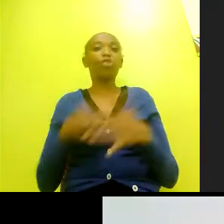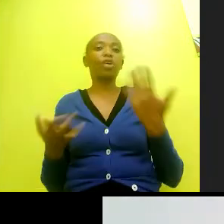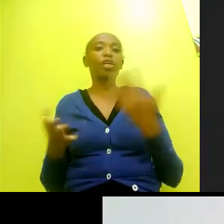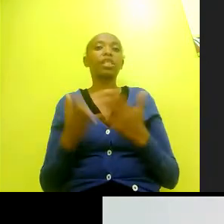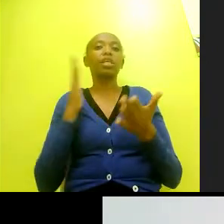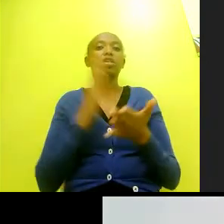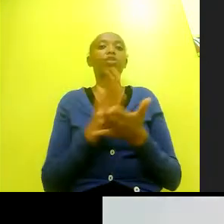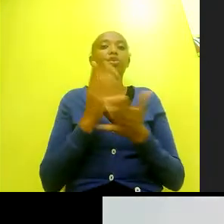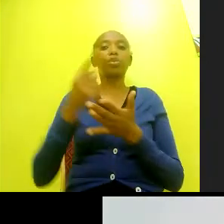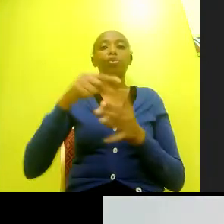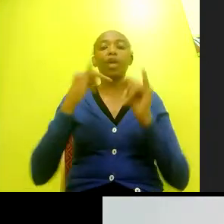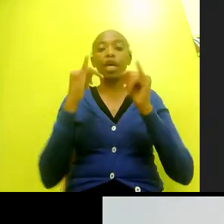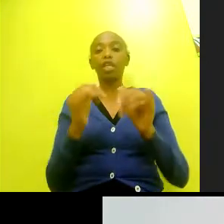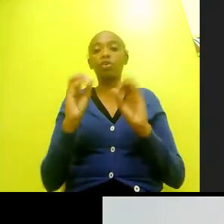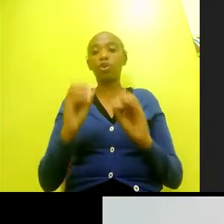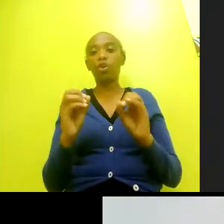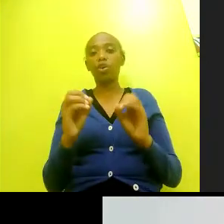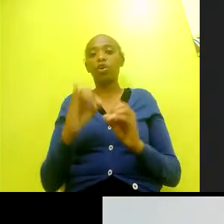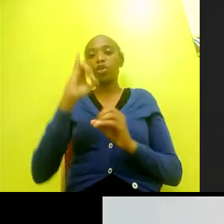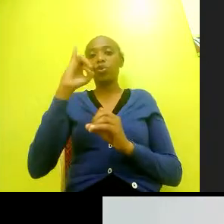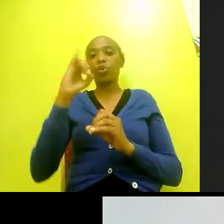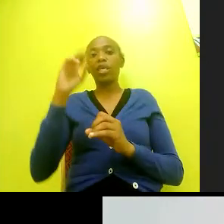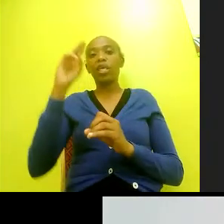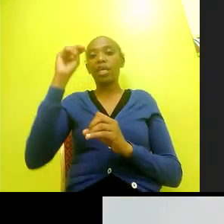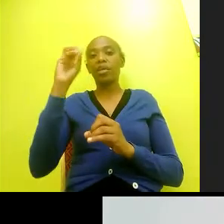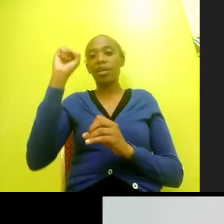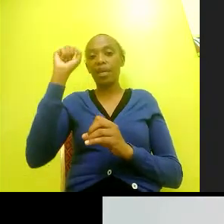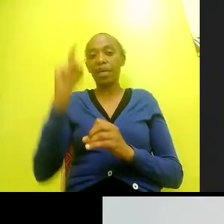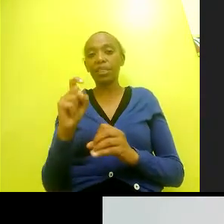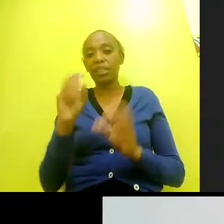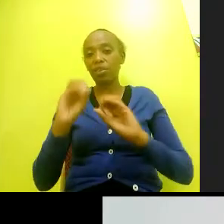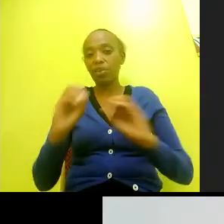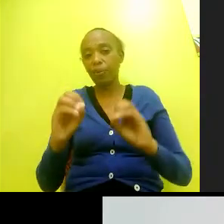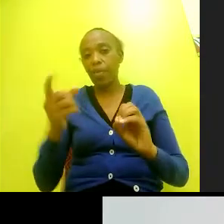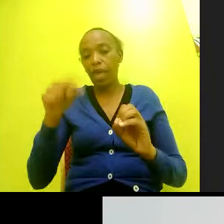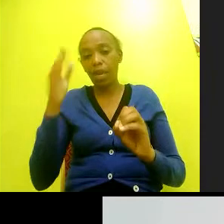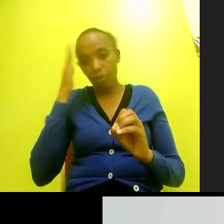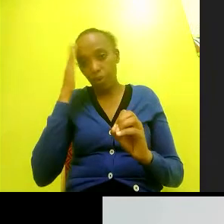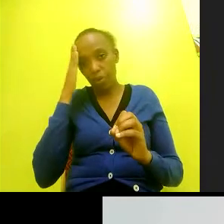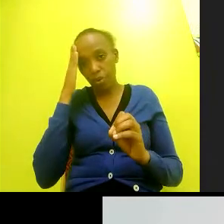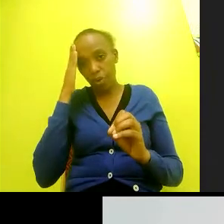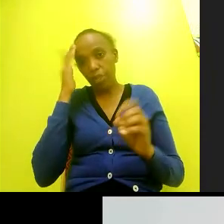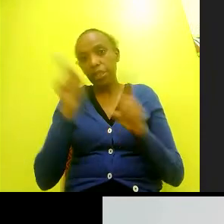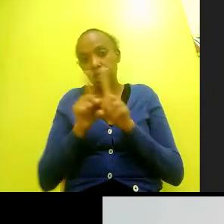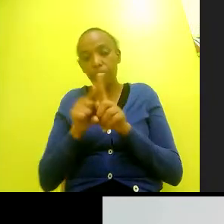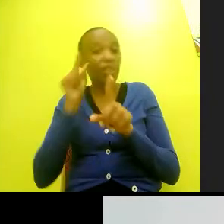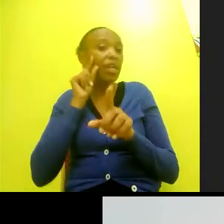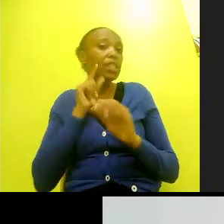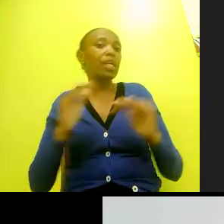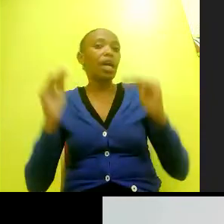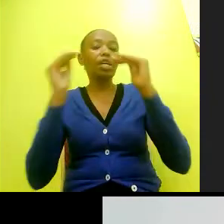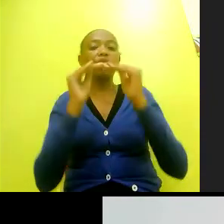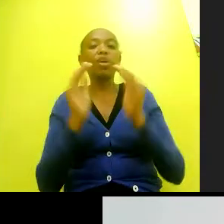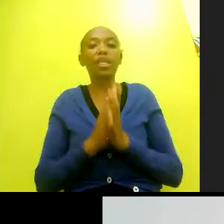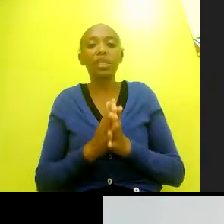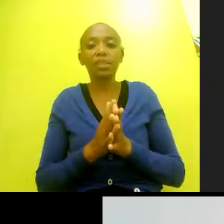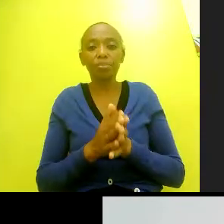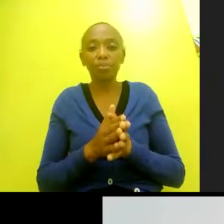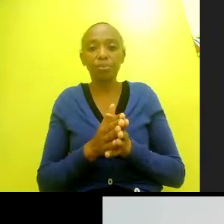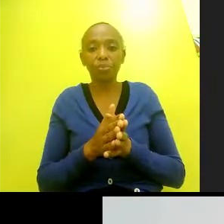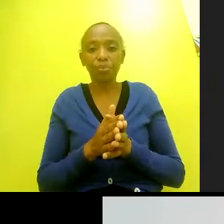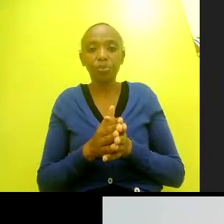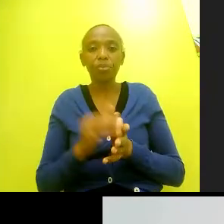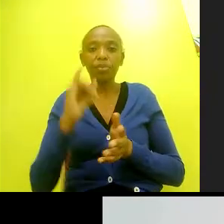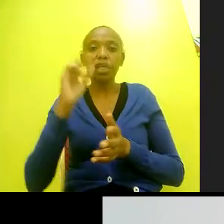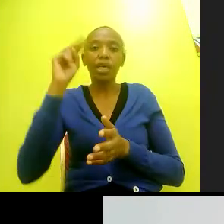are not new to indexes, and we do know about, of course, the gender equality index which